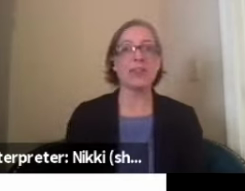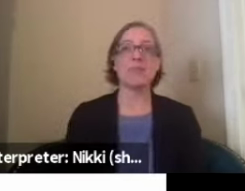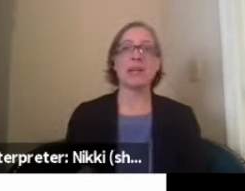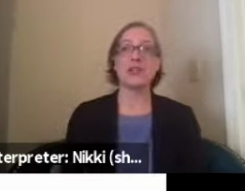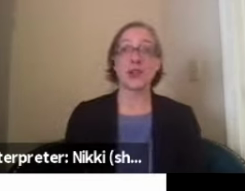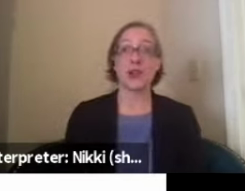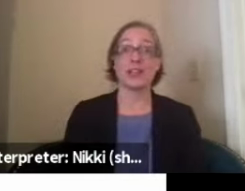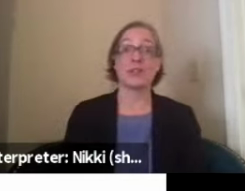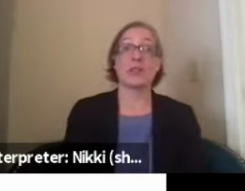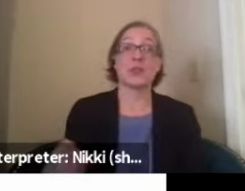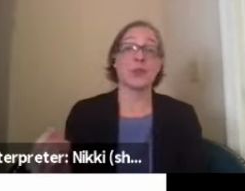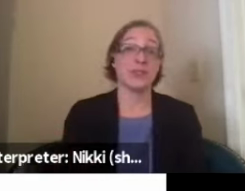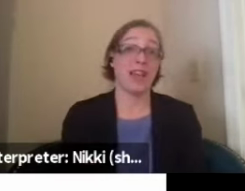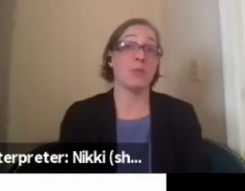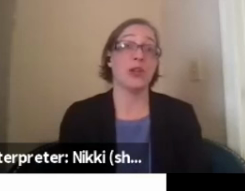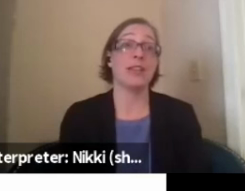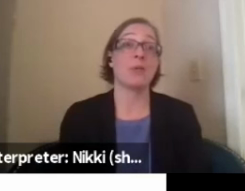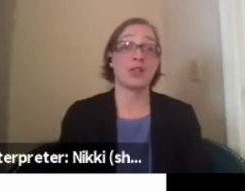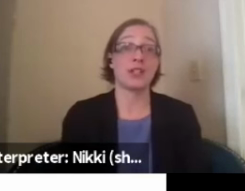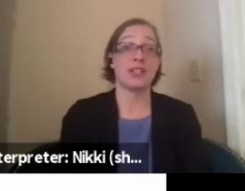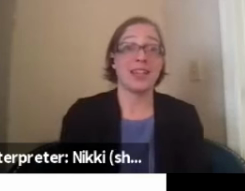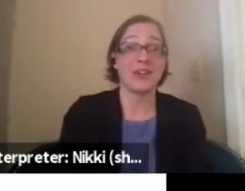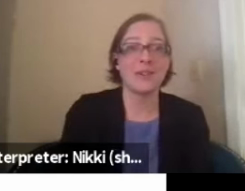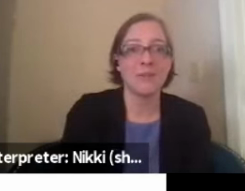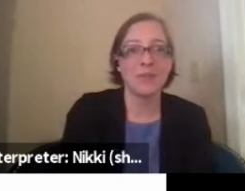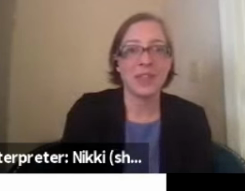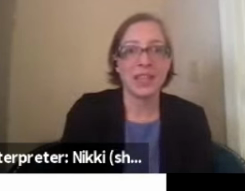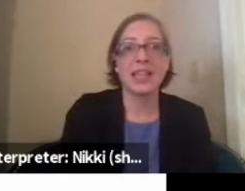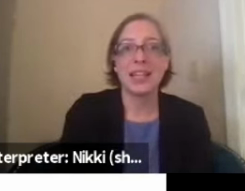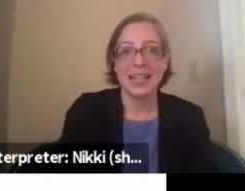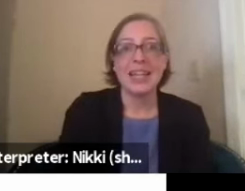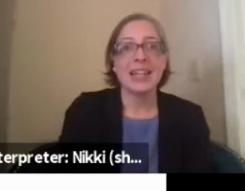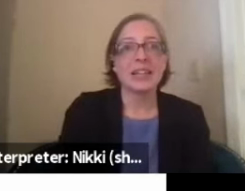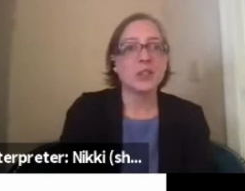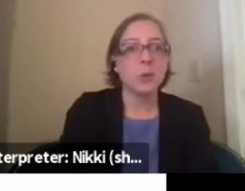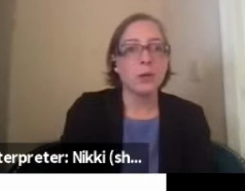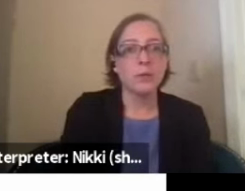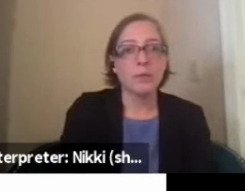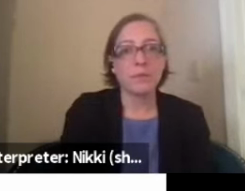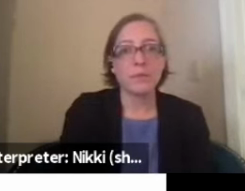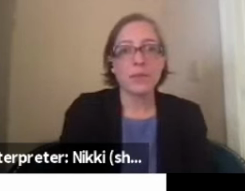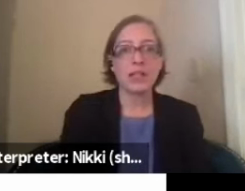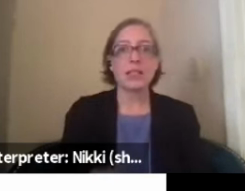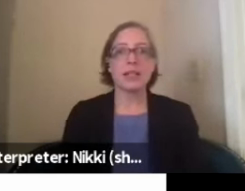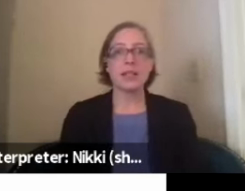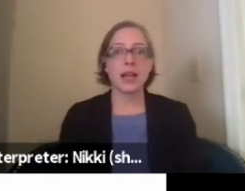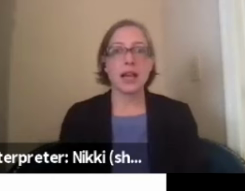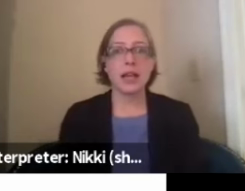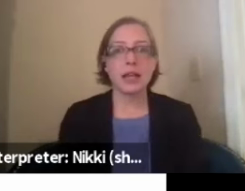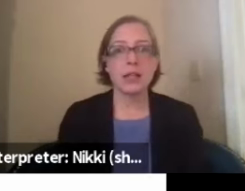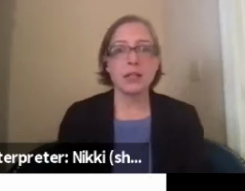depth, but they made sure that this resource was available and they watched it together. Next quote, it